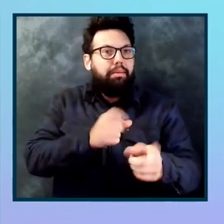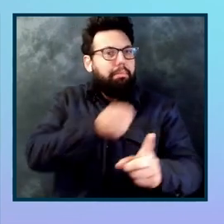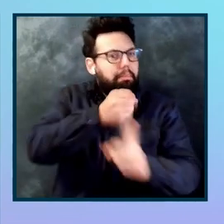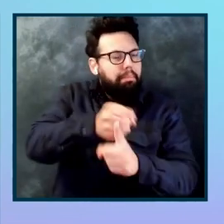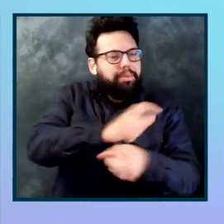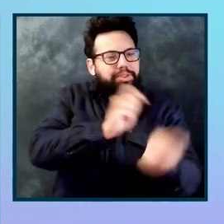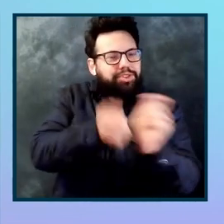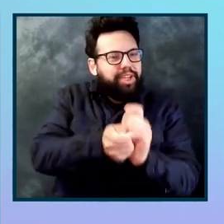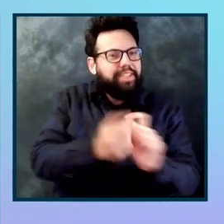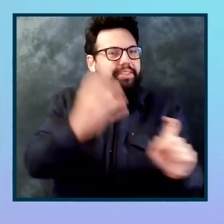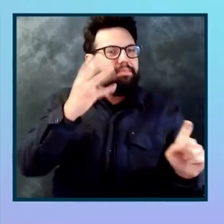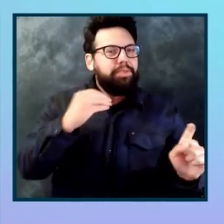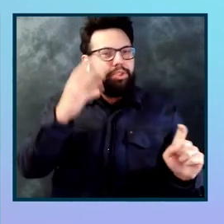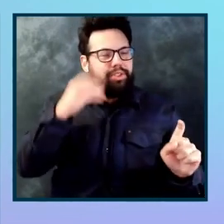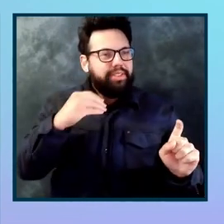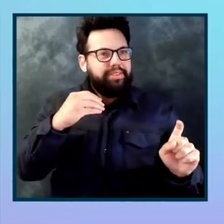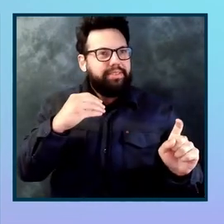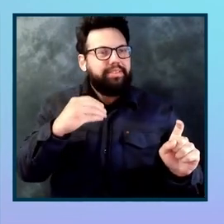sync with